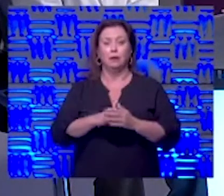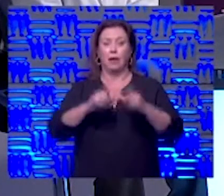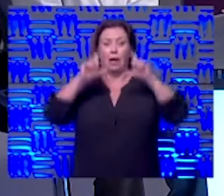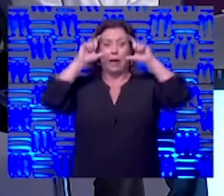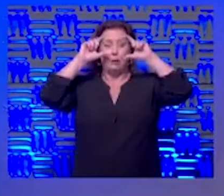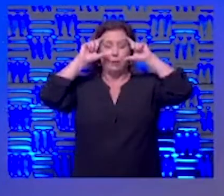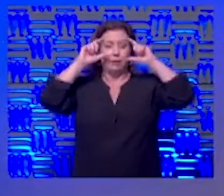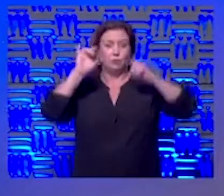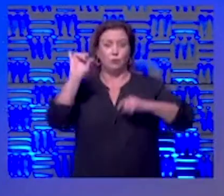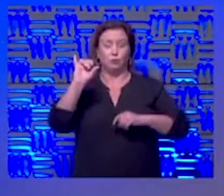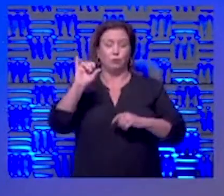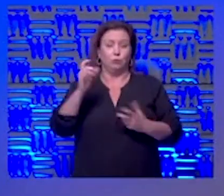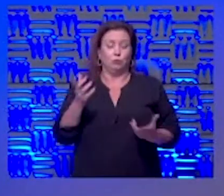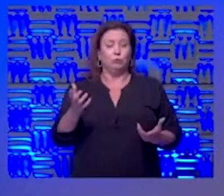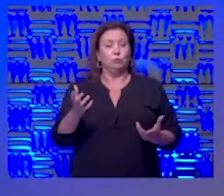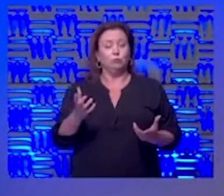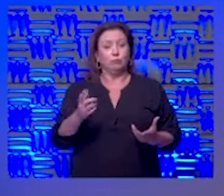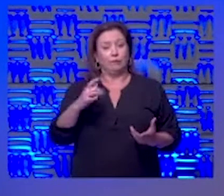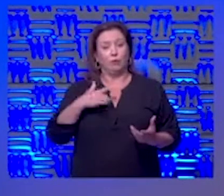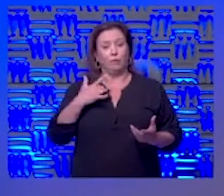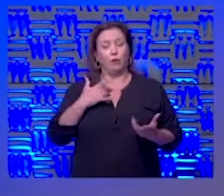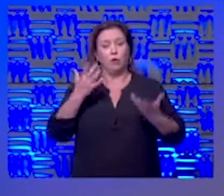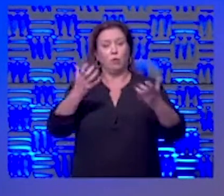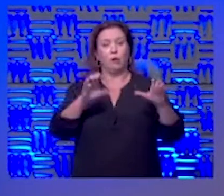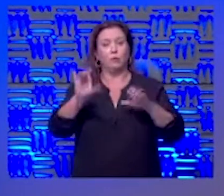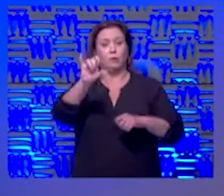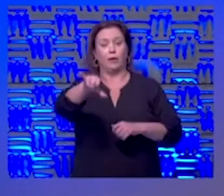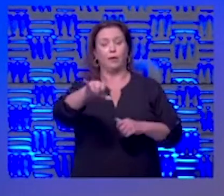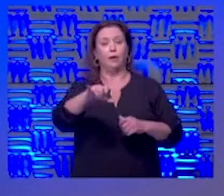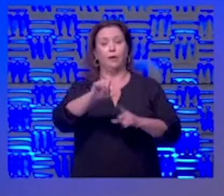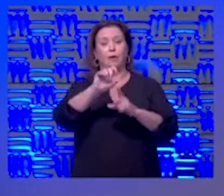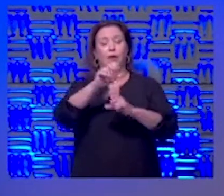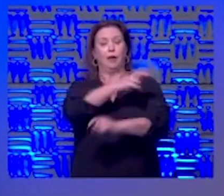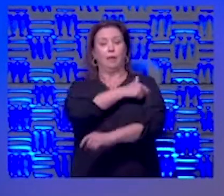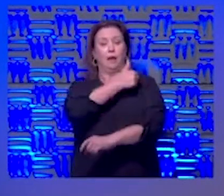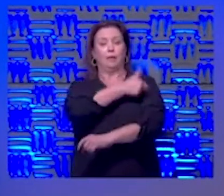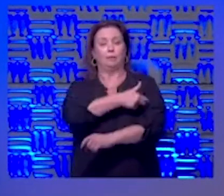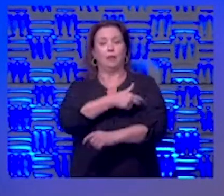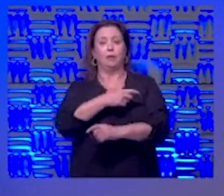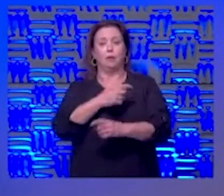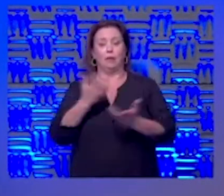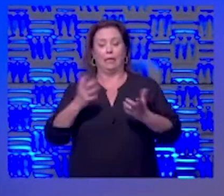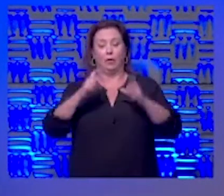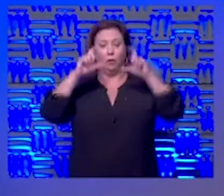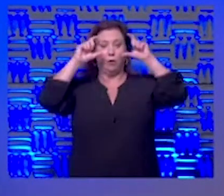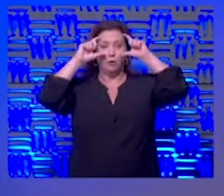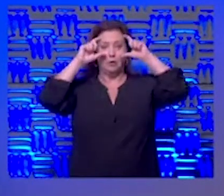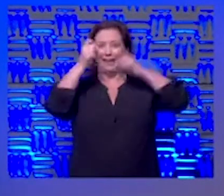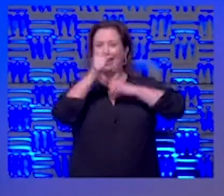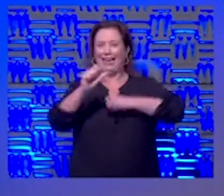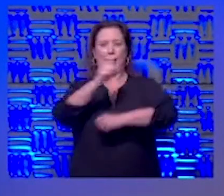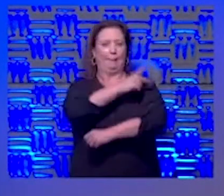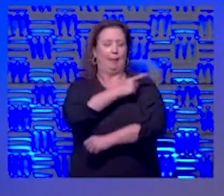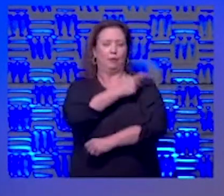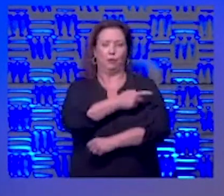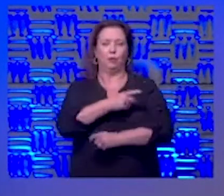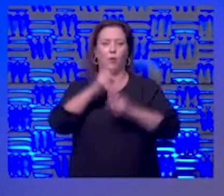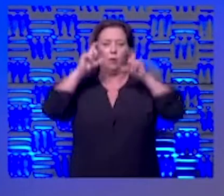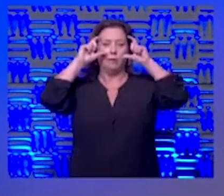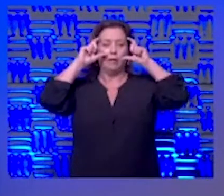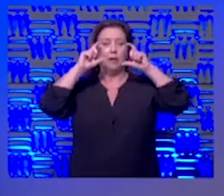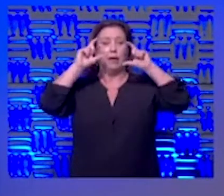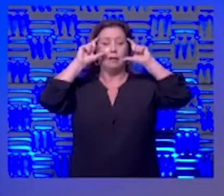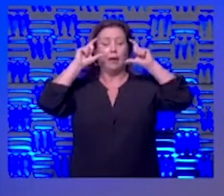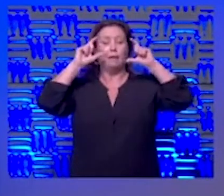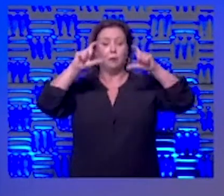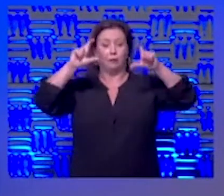is not unreasonable if you felt you want to do that. Certainly in the hospital, we are wearing eye protection with any patient encounter. And once the eye